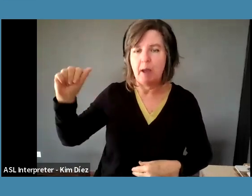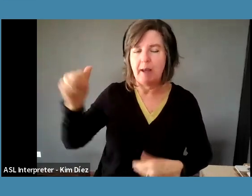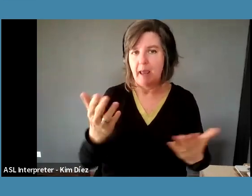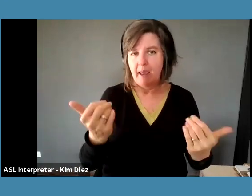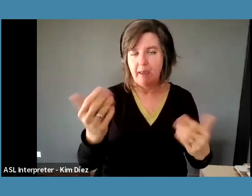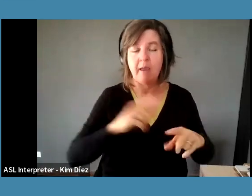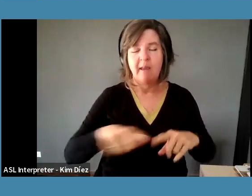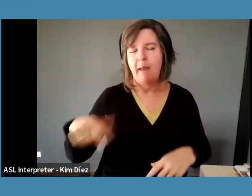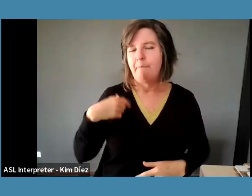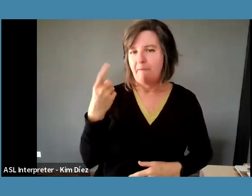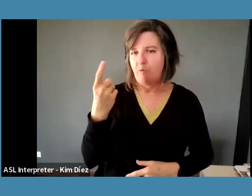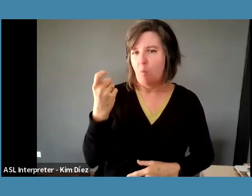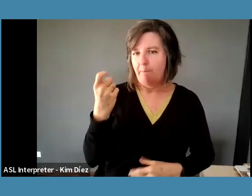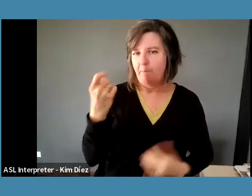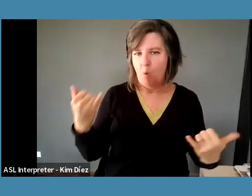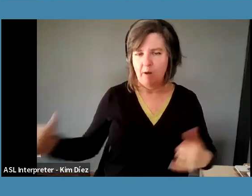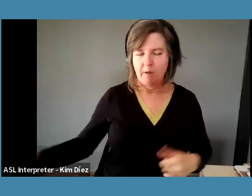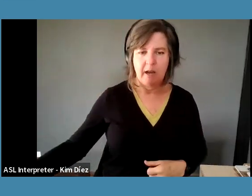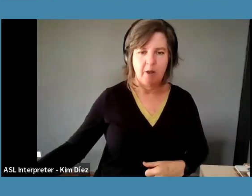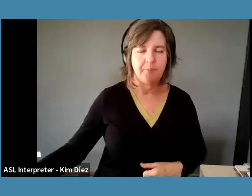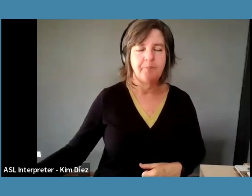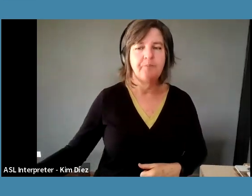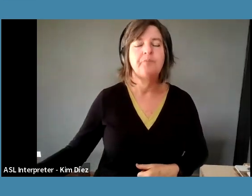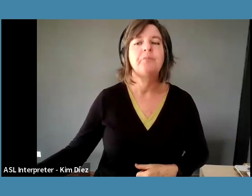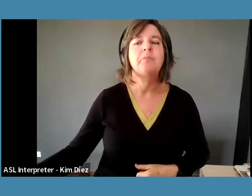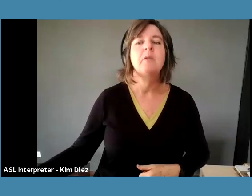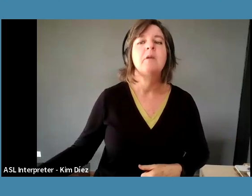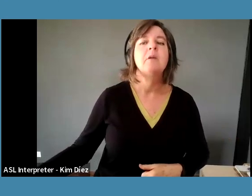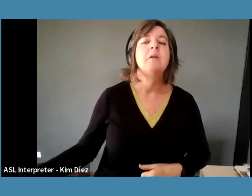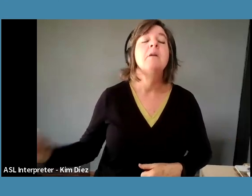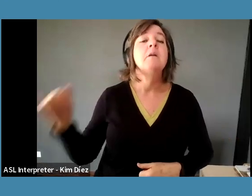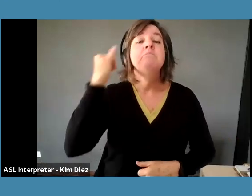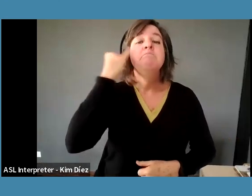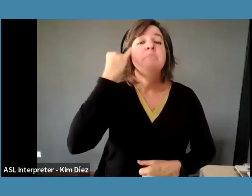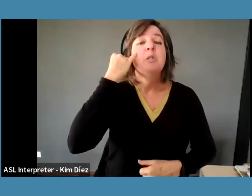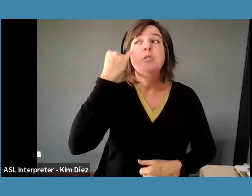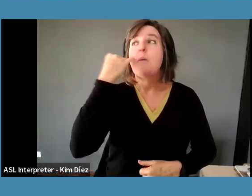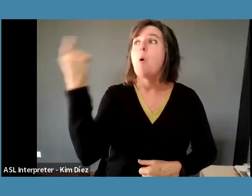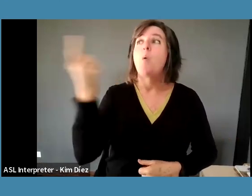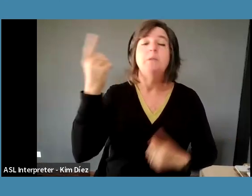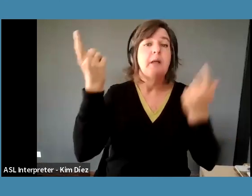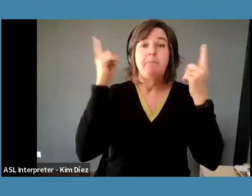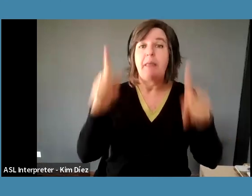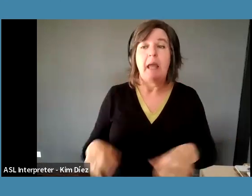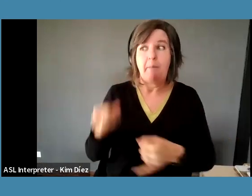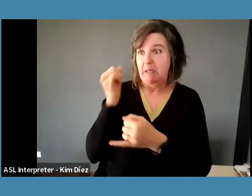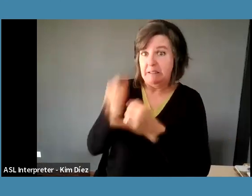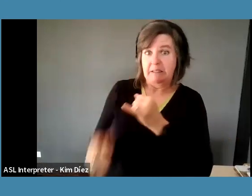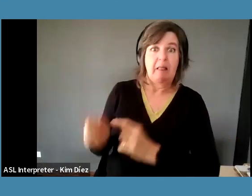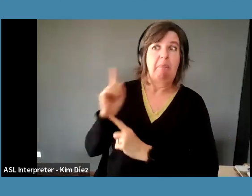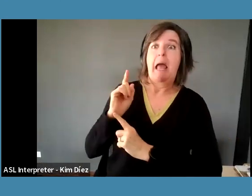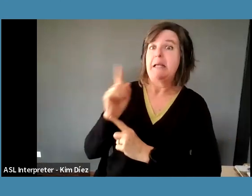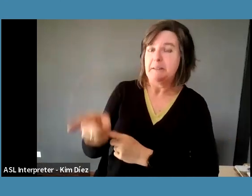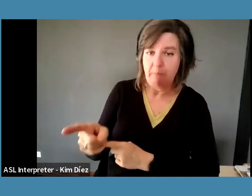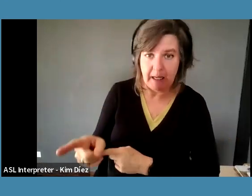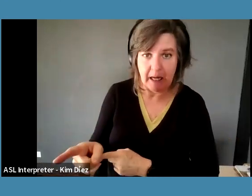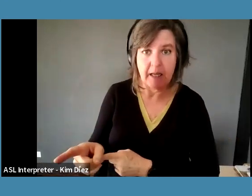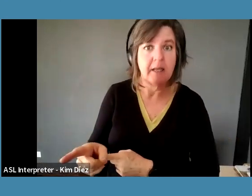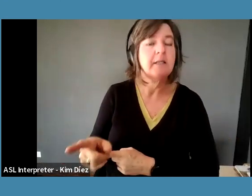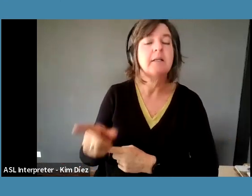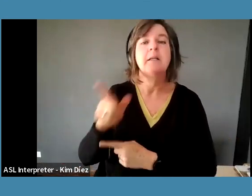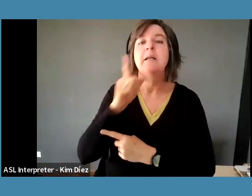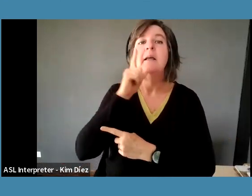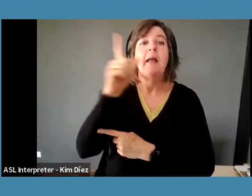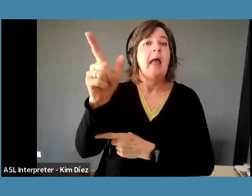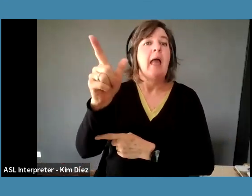but I have one more. What should I do if something happens last minute and I don't make the call into